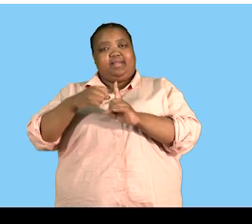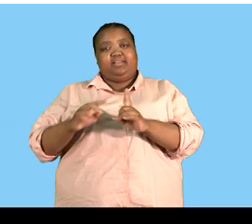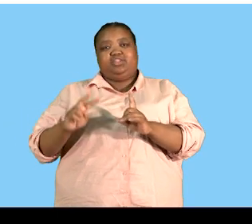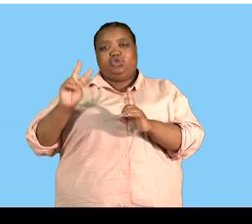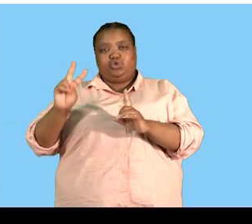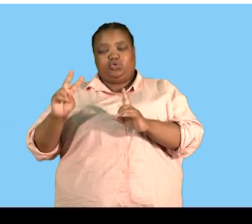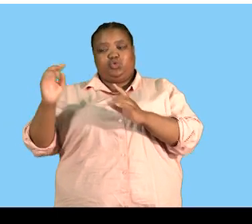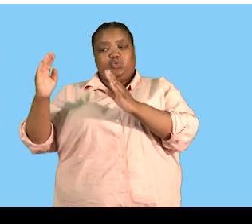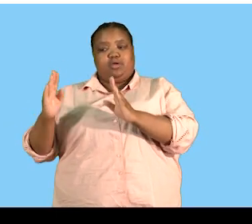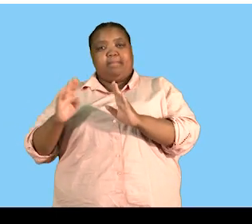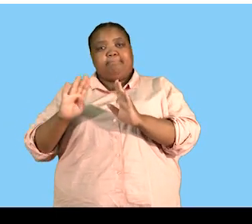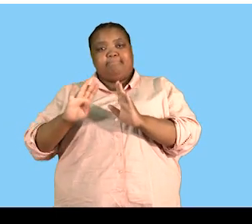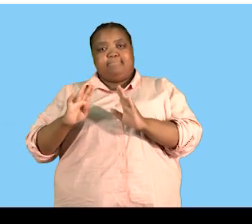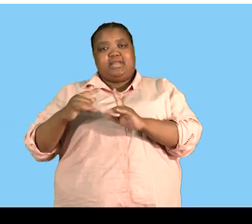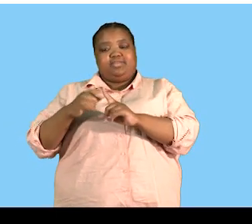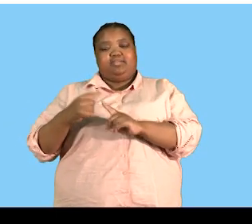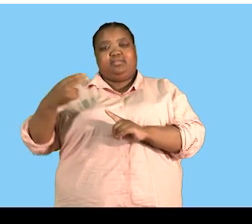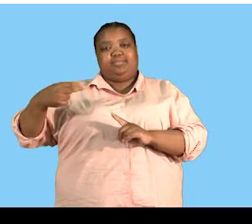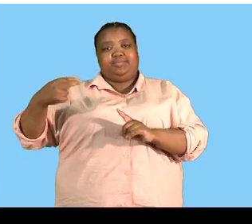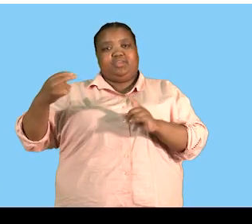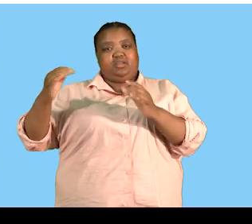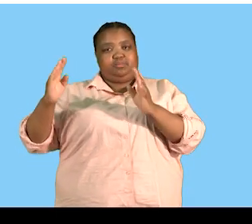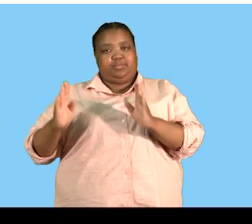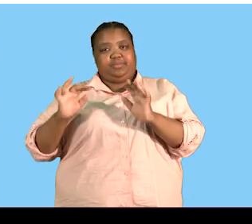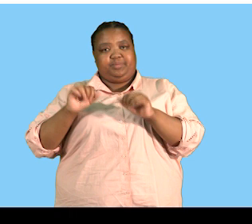we need to remember we already converted